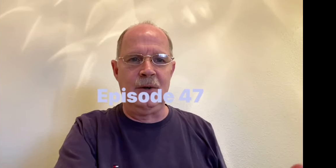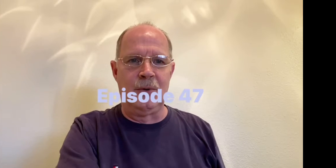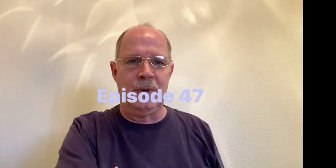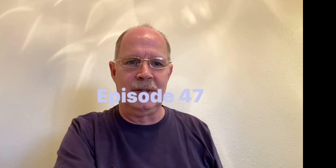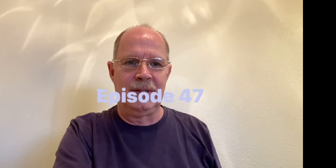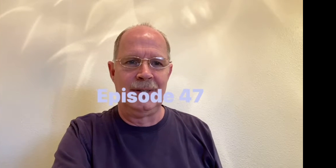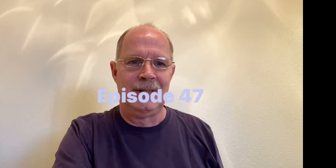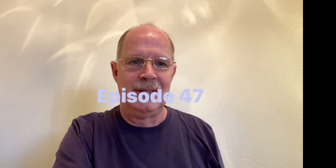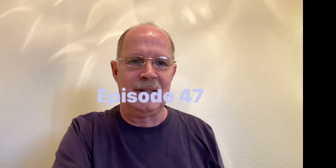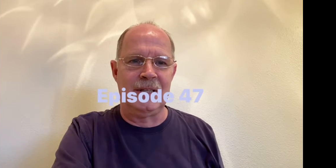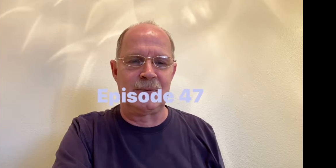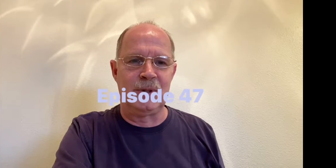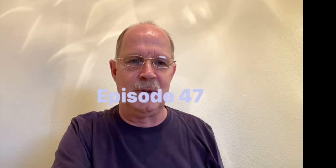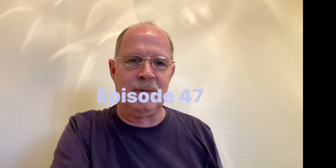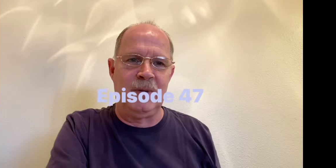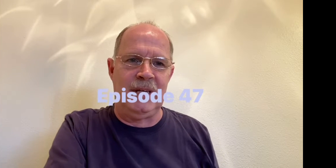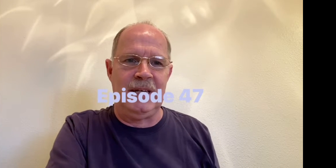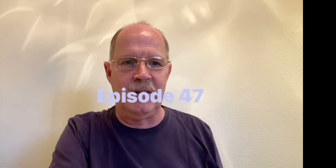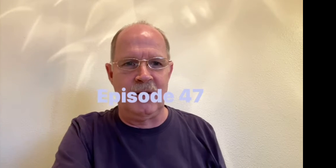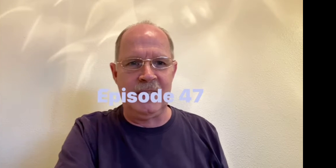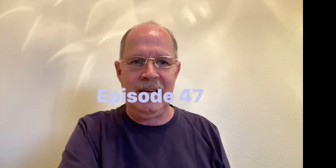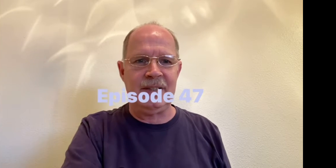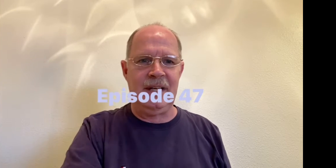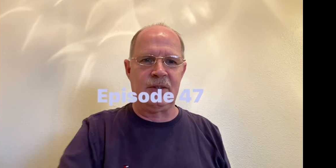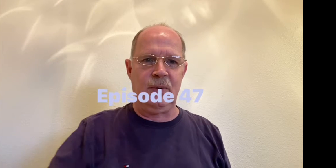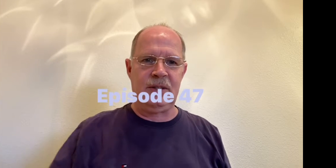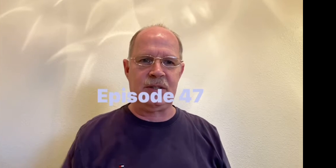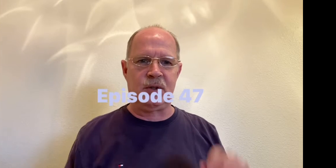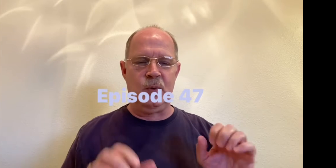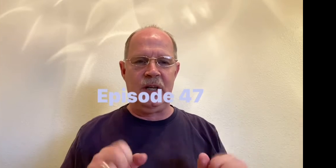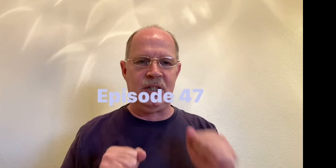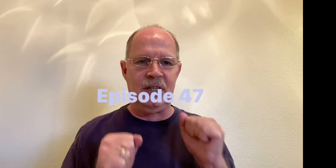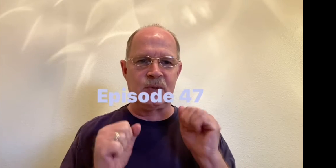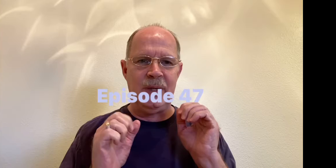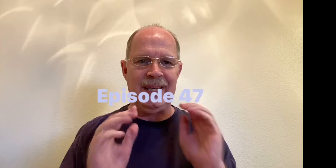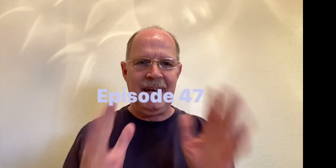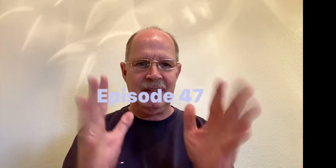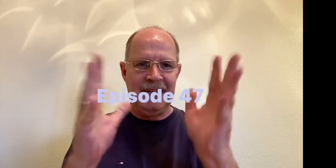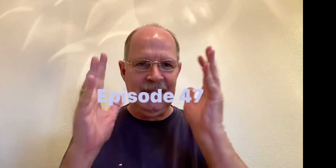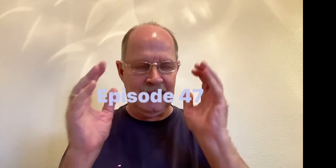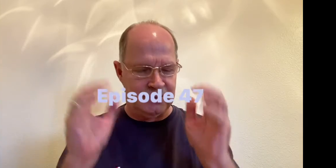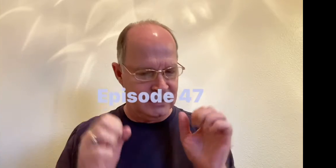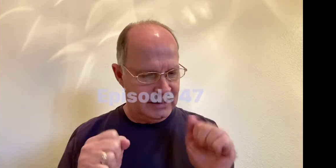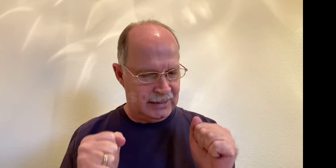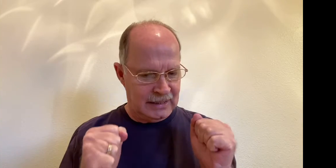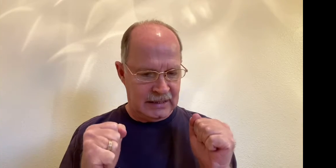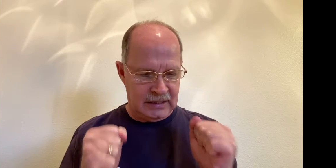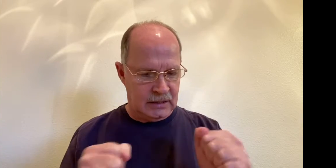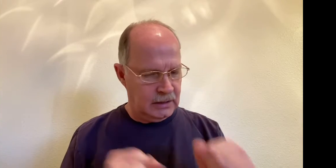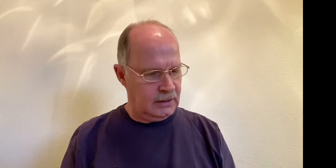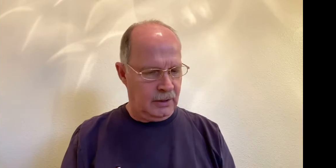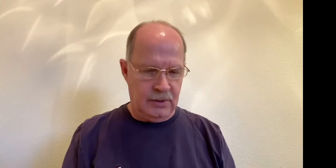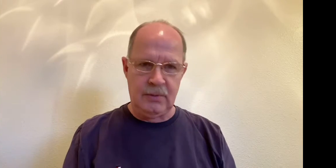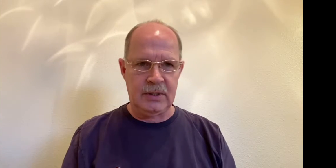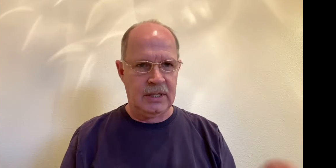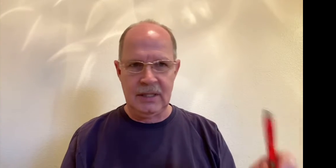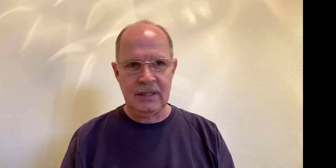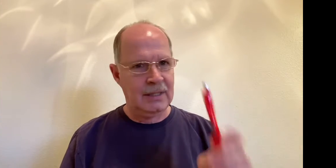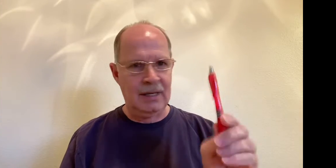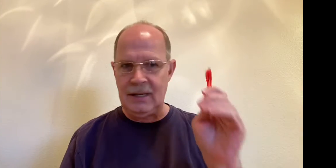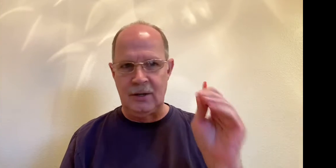Well, hello. Thanks for joining me here on Countdown to Restoration as we count down.